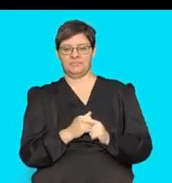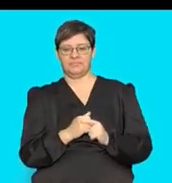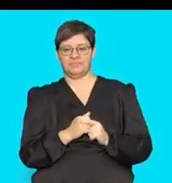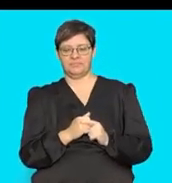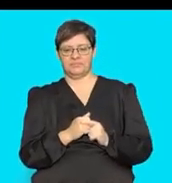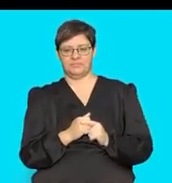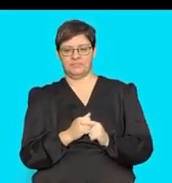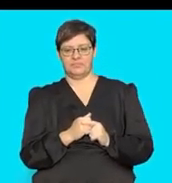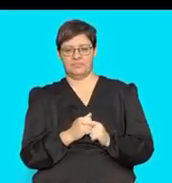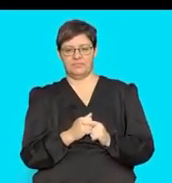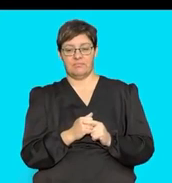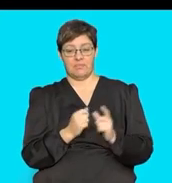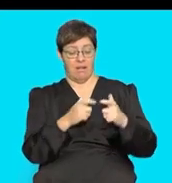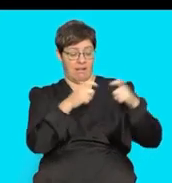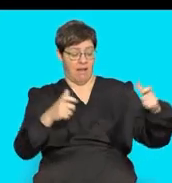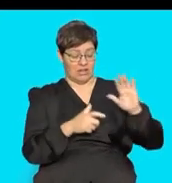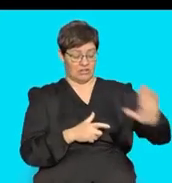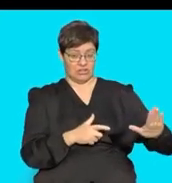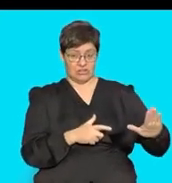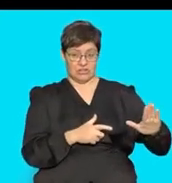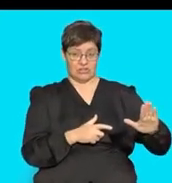with this larger triangle here